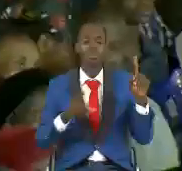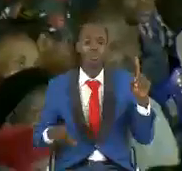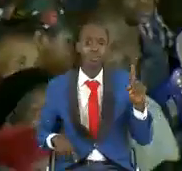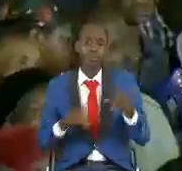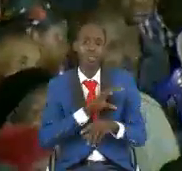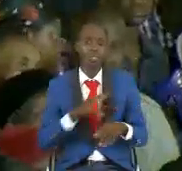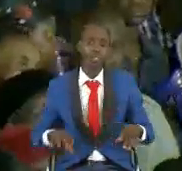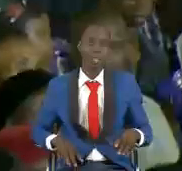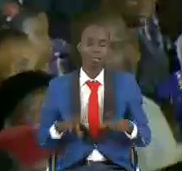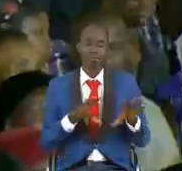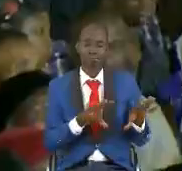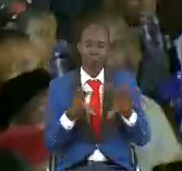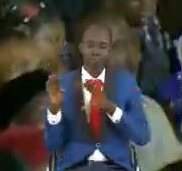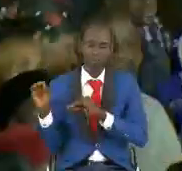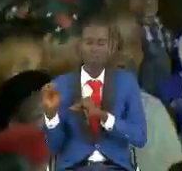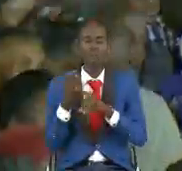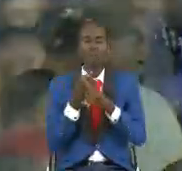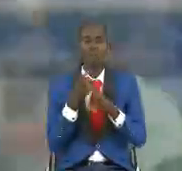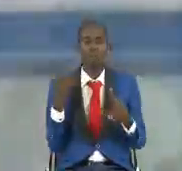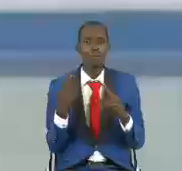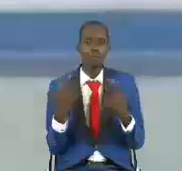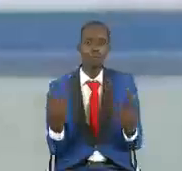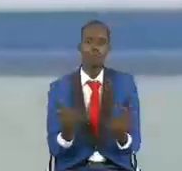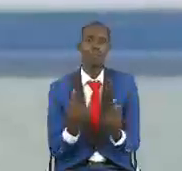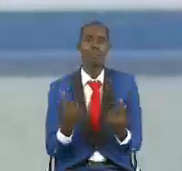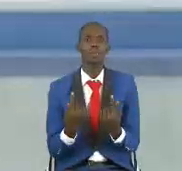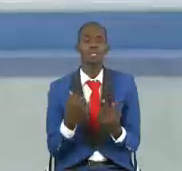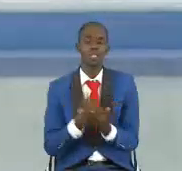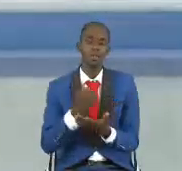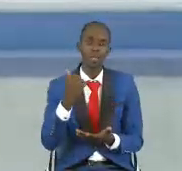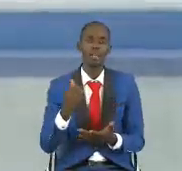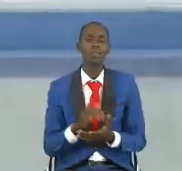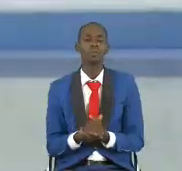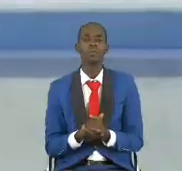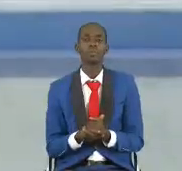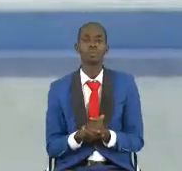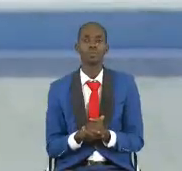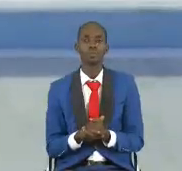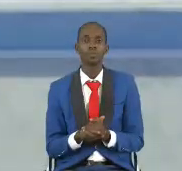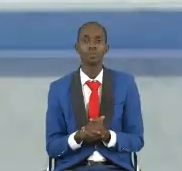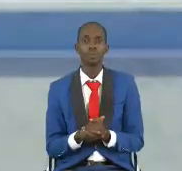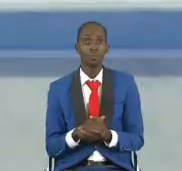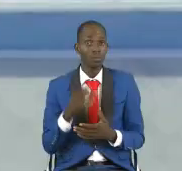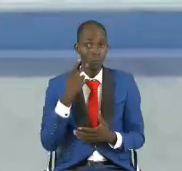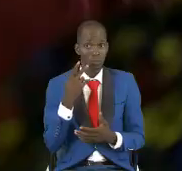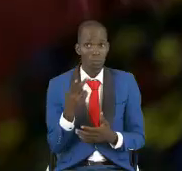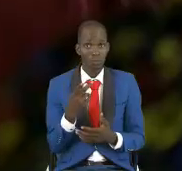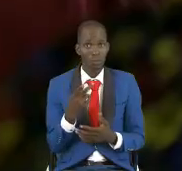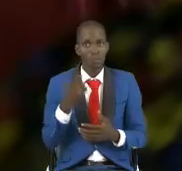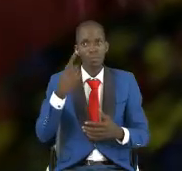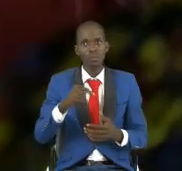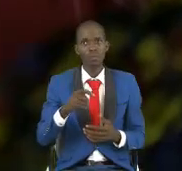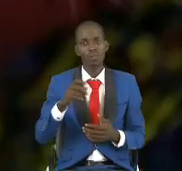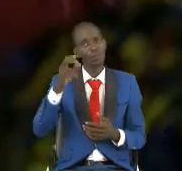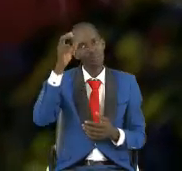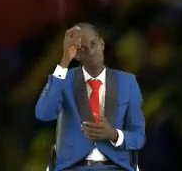depart from iniquity. Amen. You see, the devil introduces all those